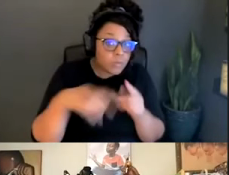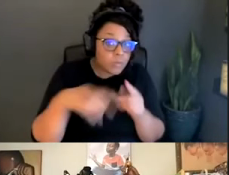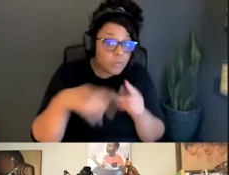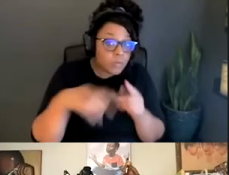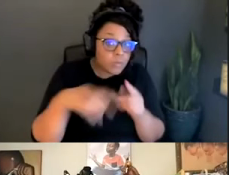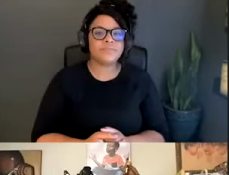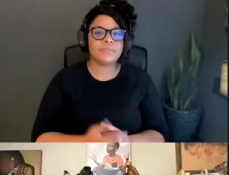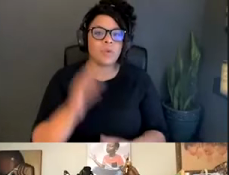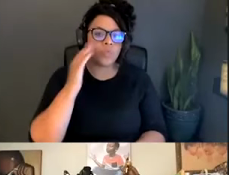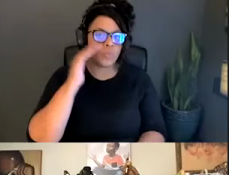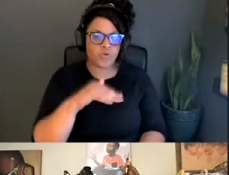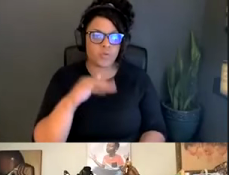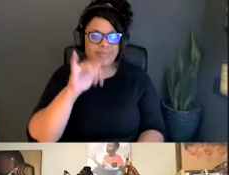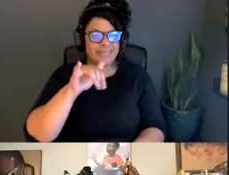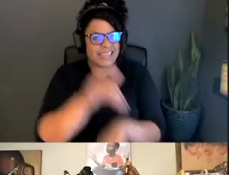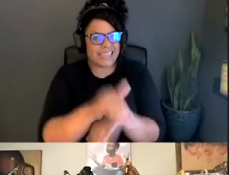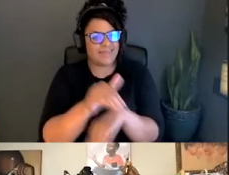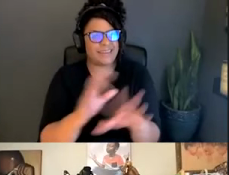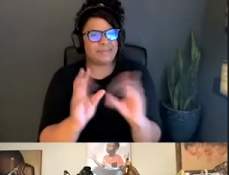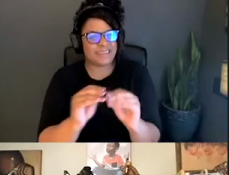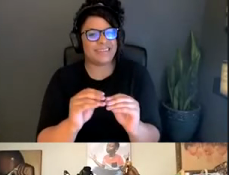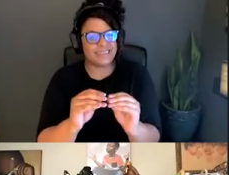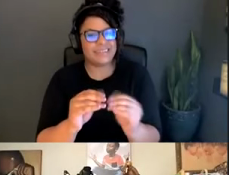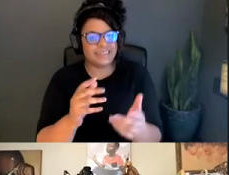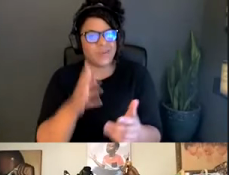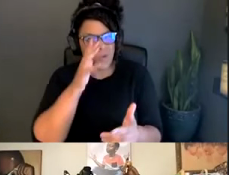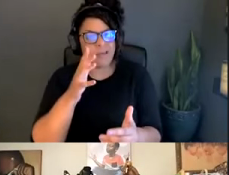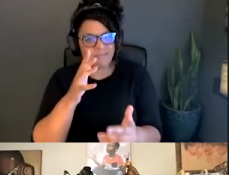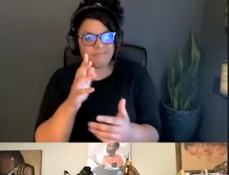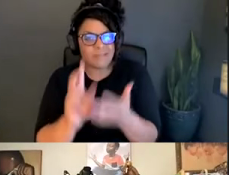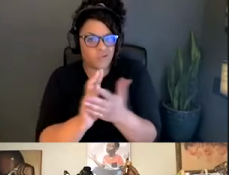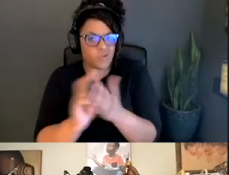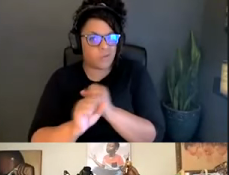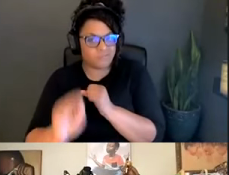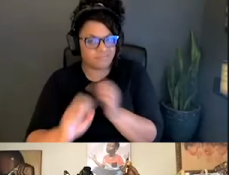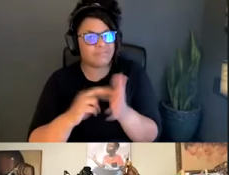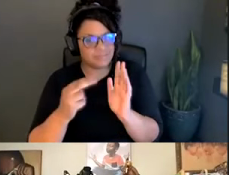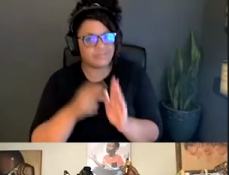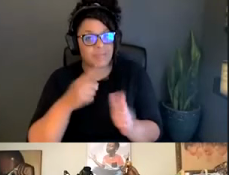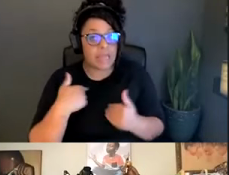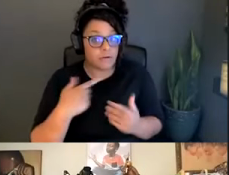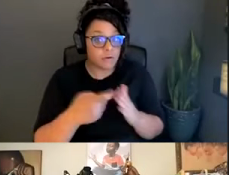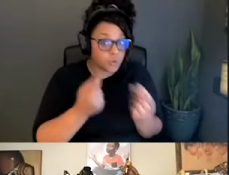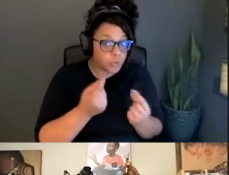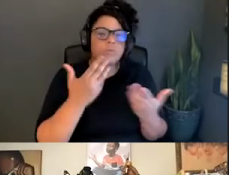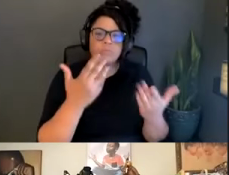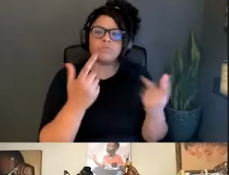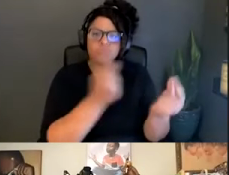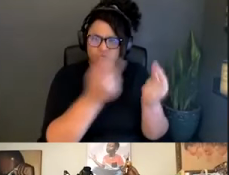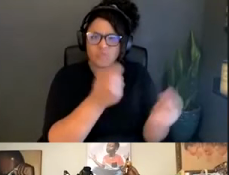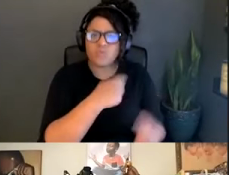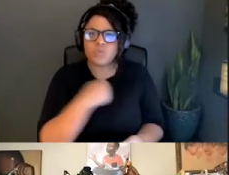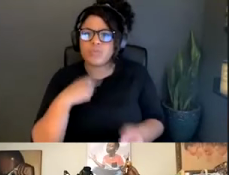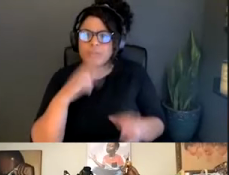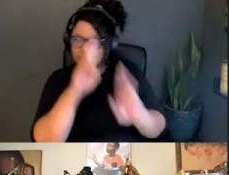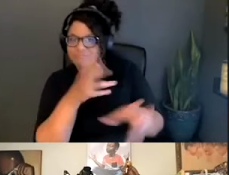meeting and we'll be together for a while. So do what you gotta do. We trust and honor you. In